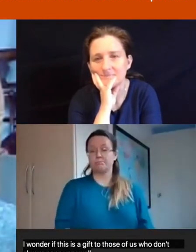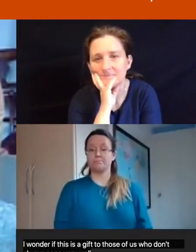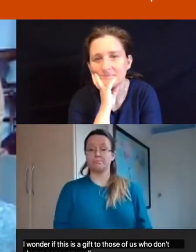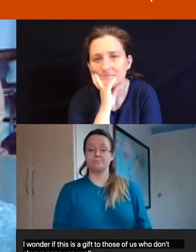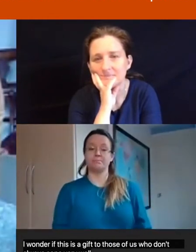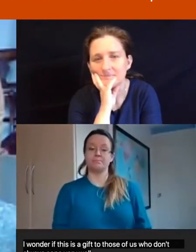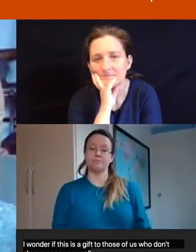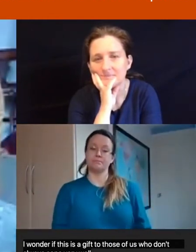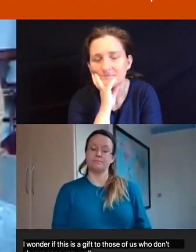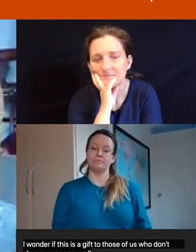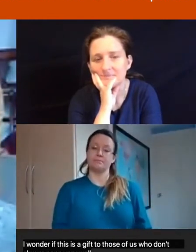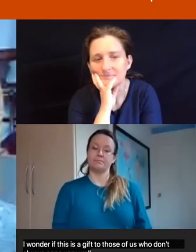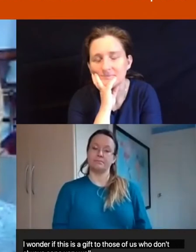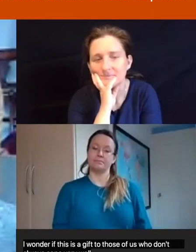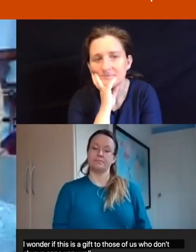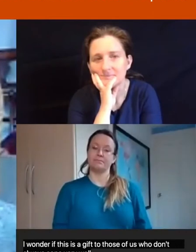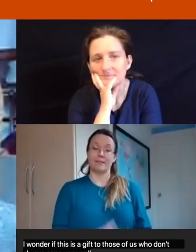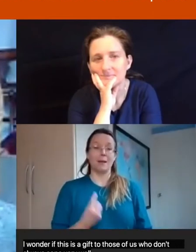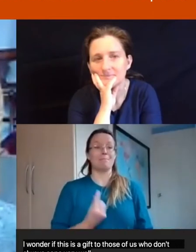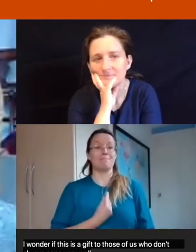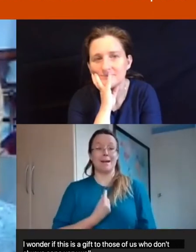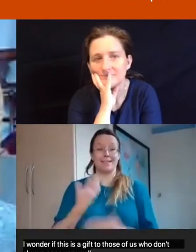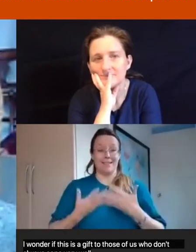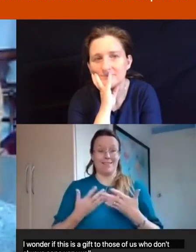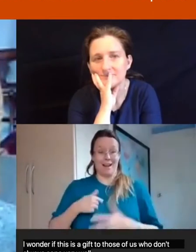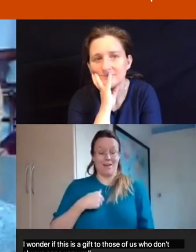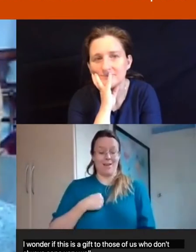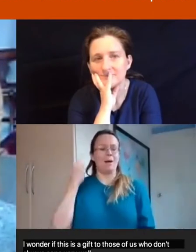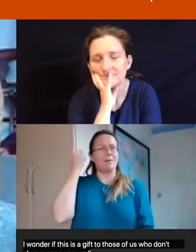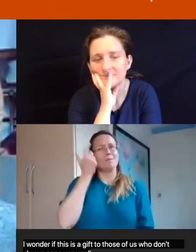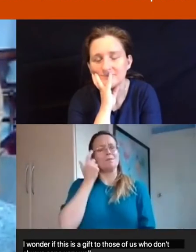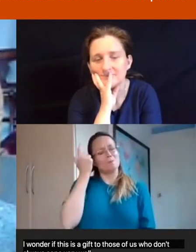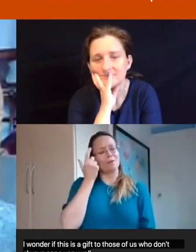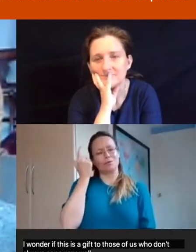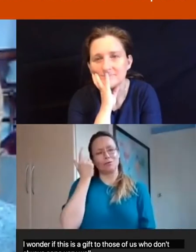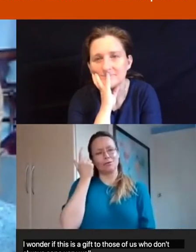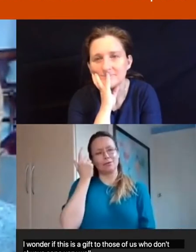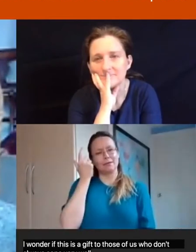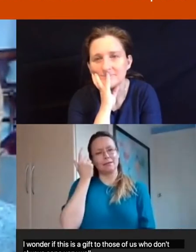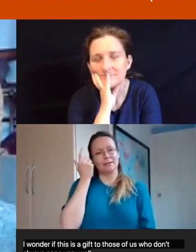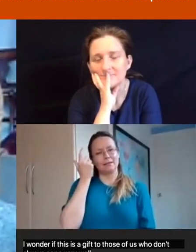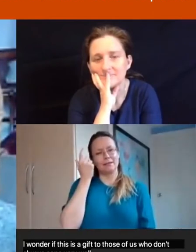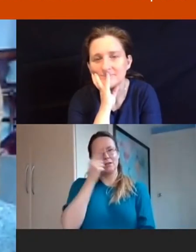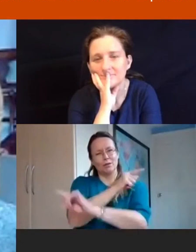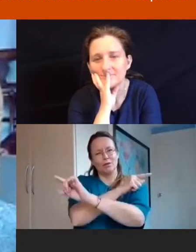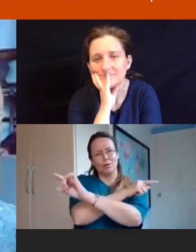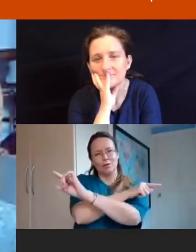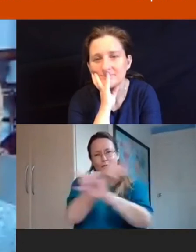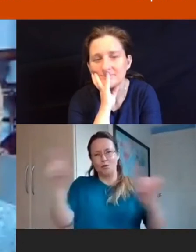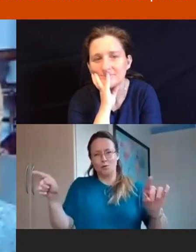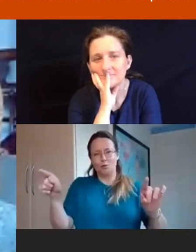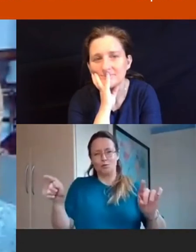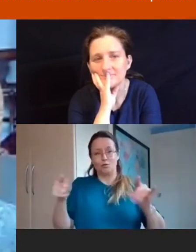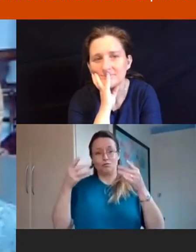I wonder, and this is me now, I wonder if you right here, right now, would